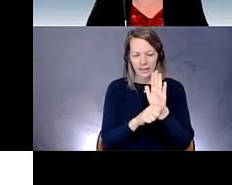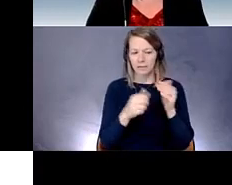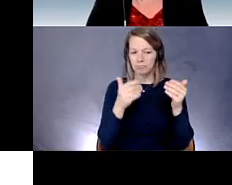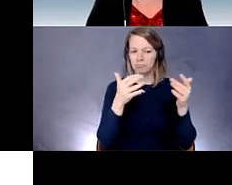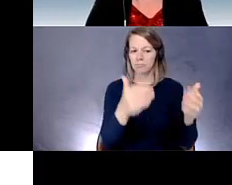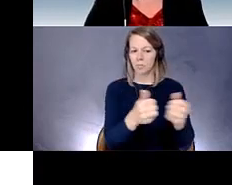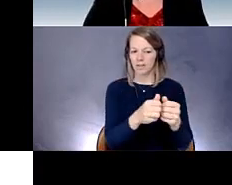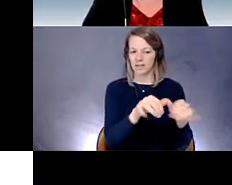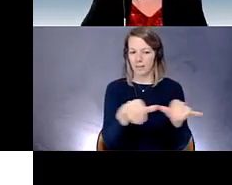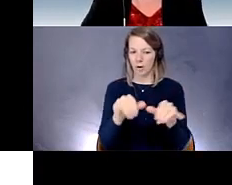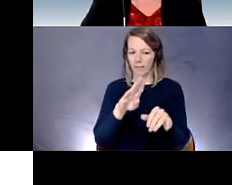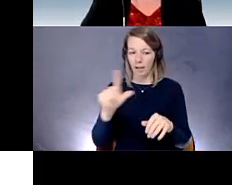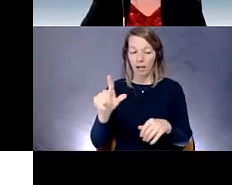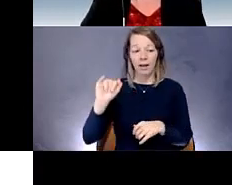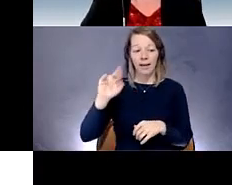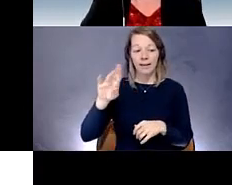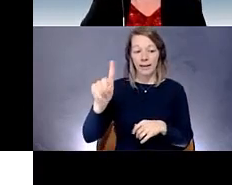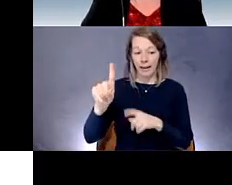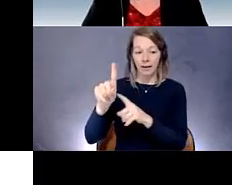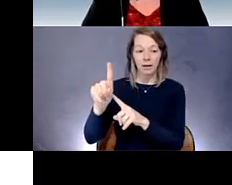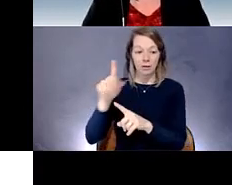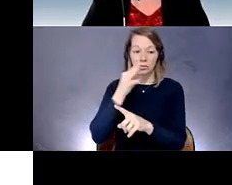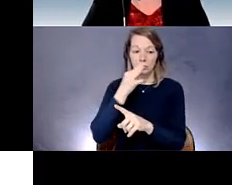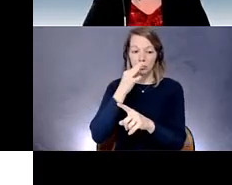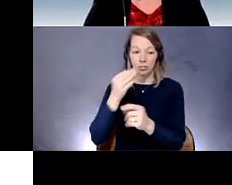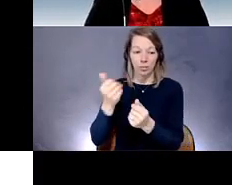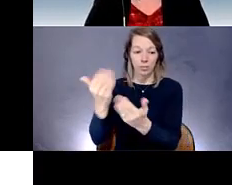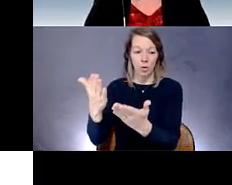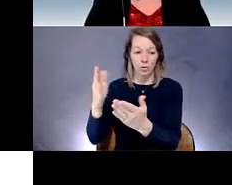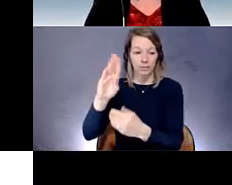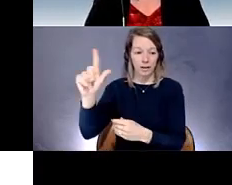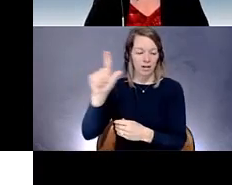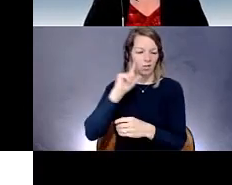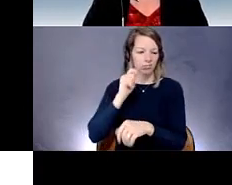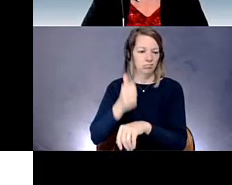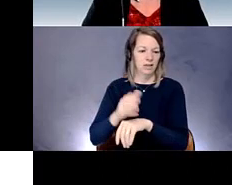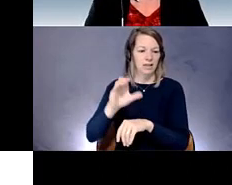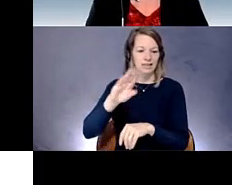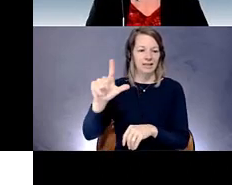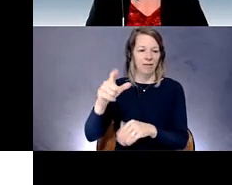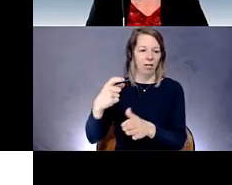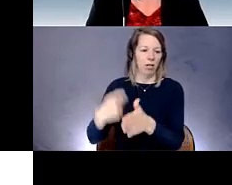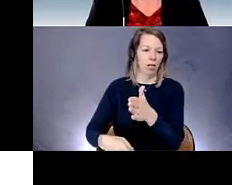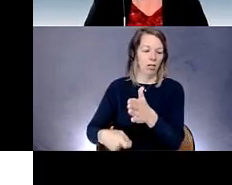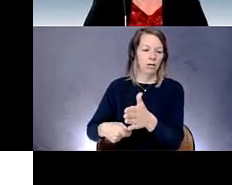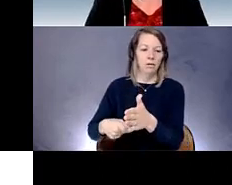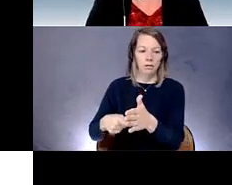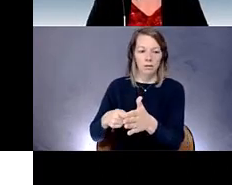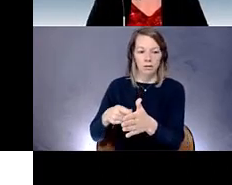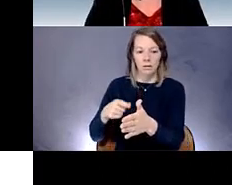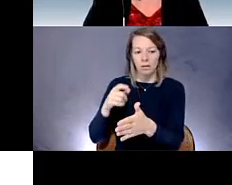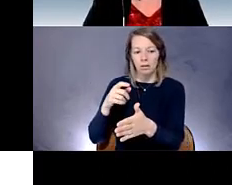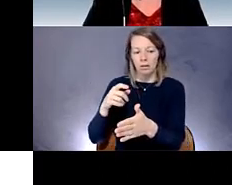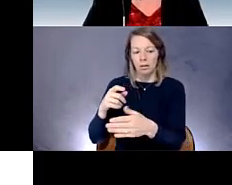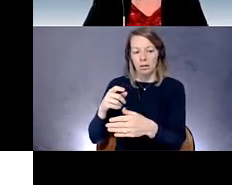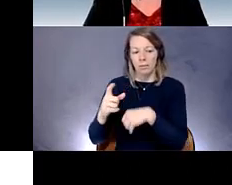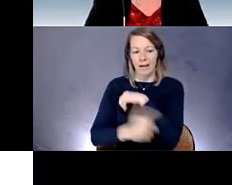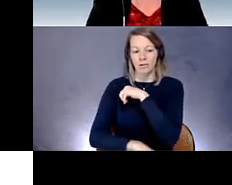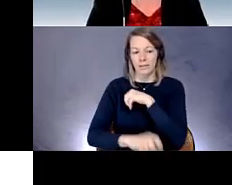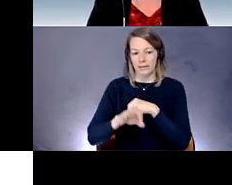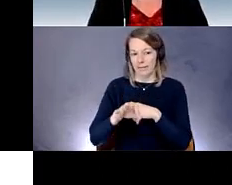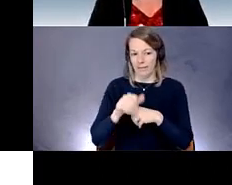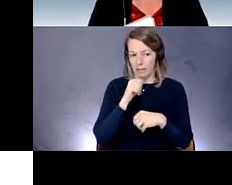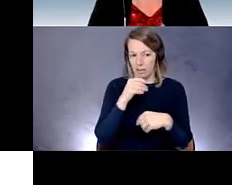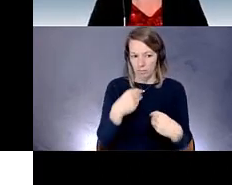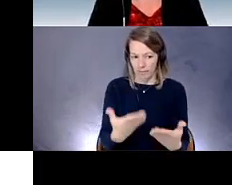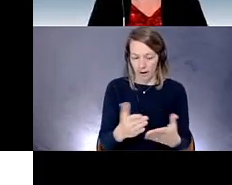similar bills. Indiana has a proposed bill that would create civil penalties for not posting pricing information. So what